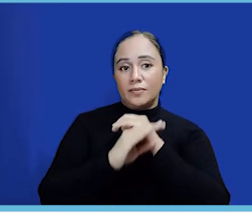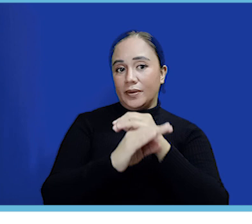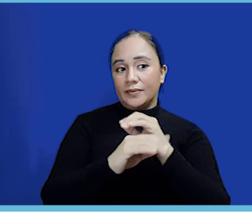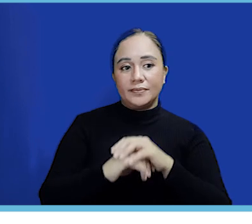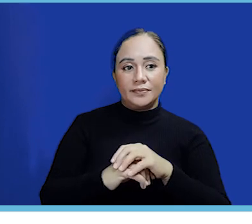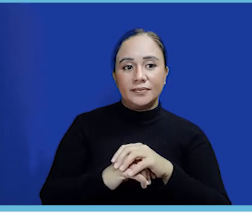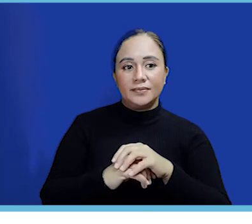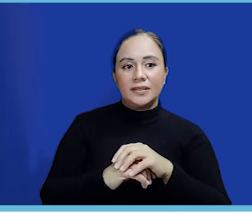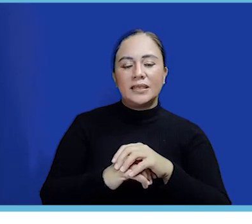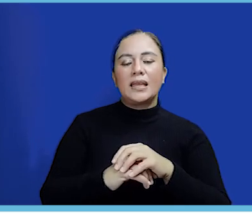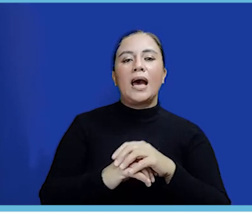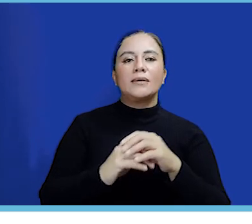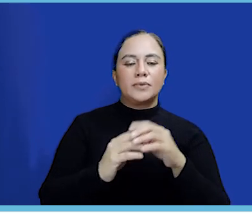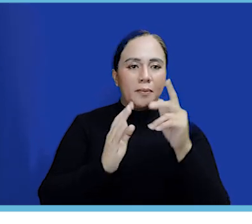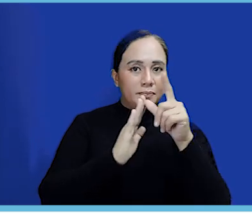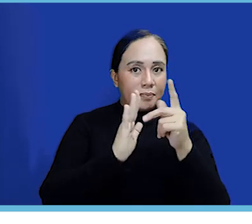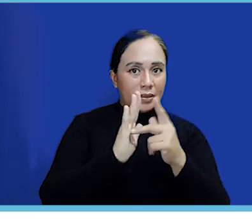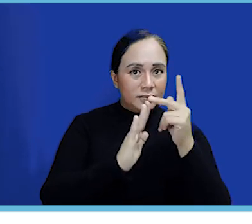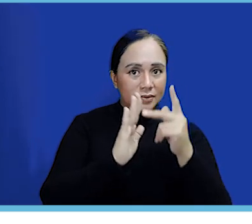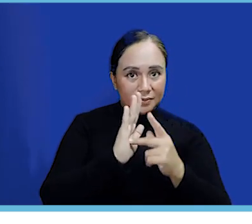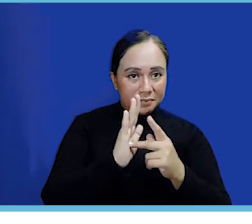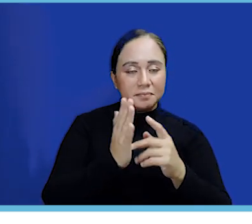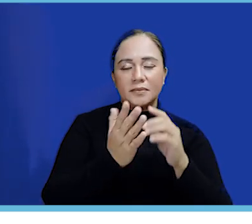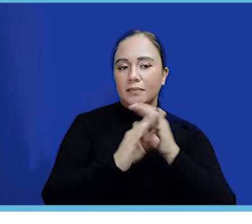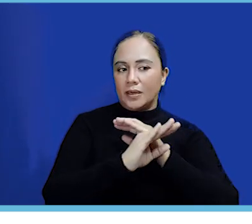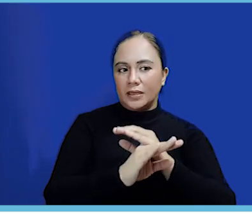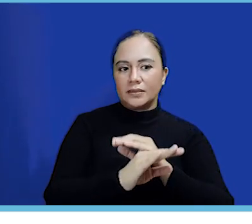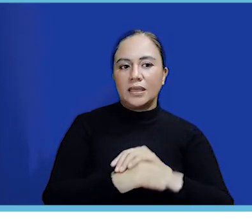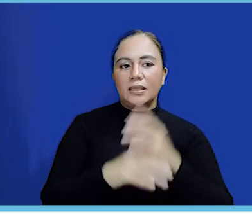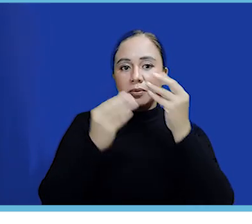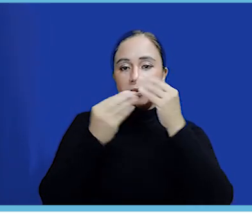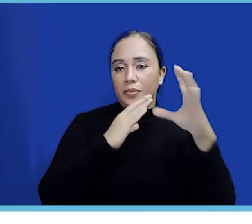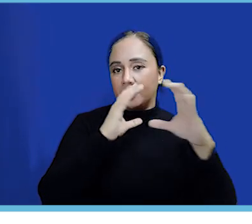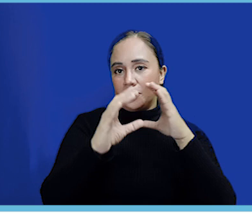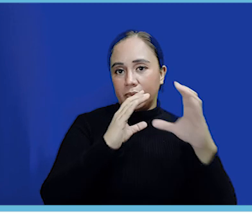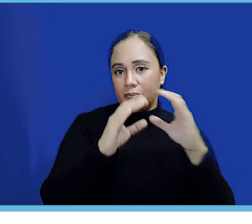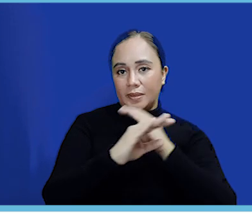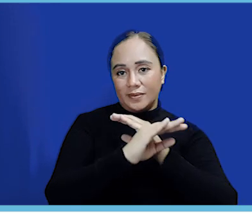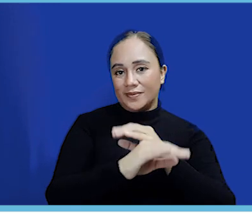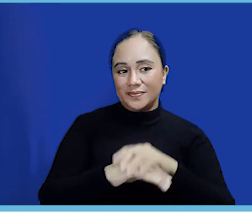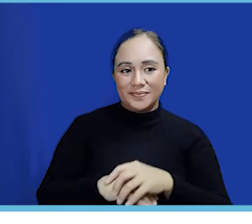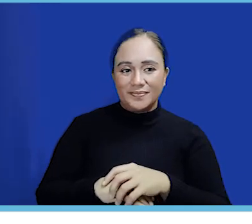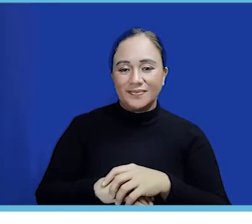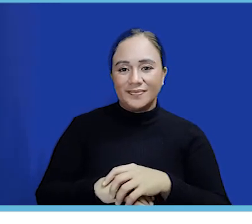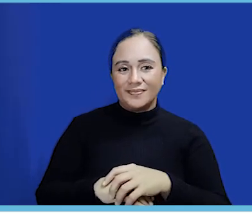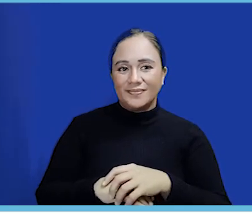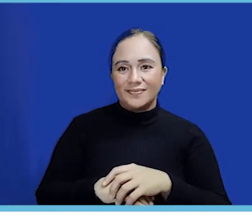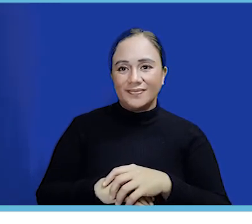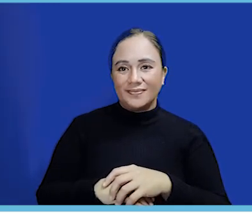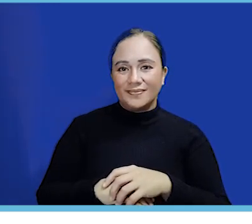attitudinal barriers, institutional or policy barriers, and information and communications barriers.